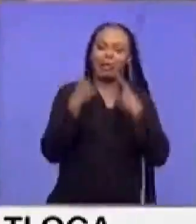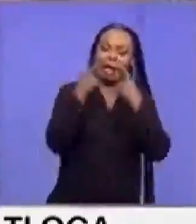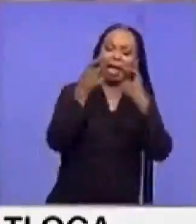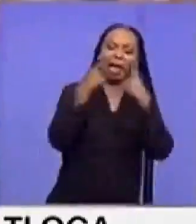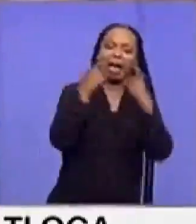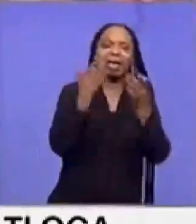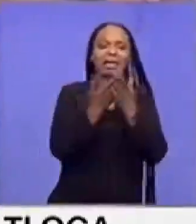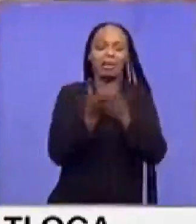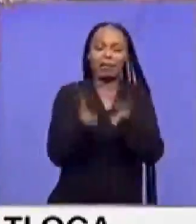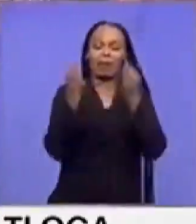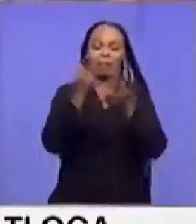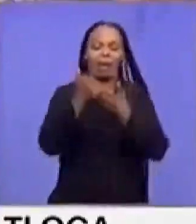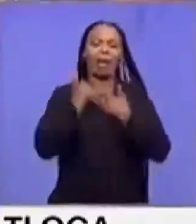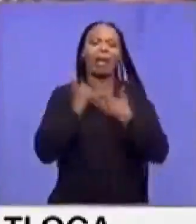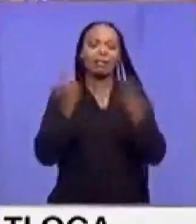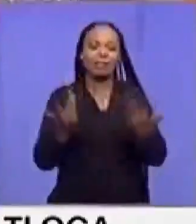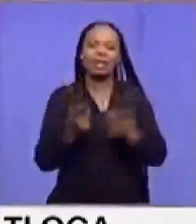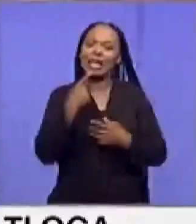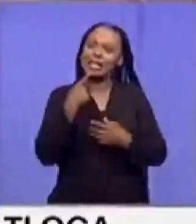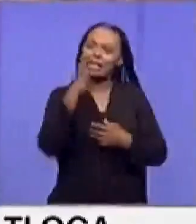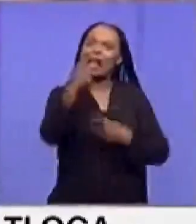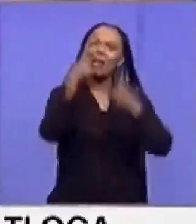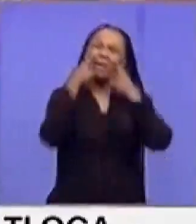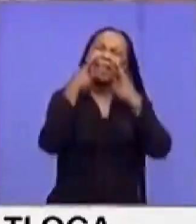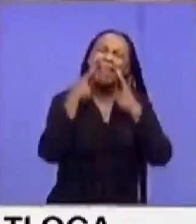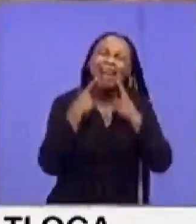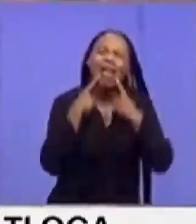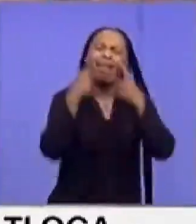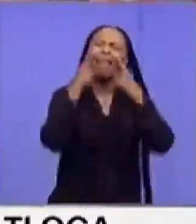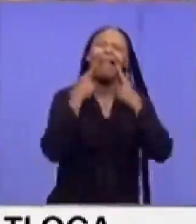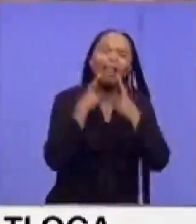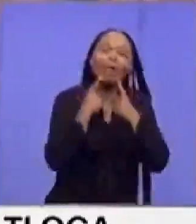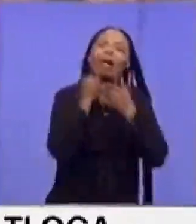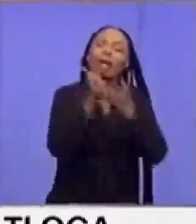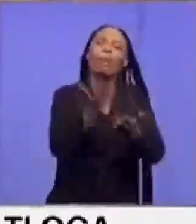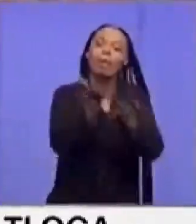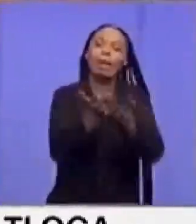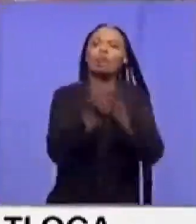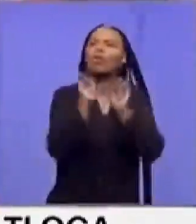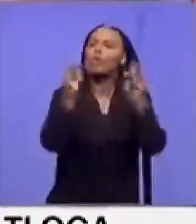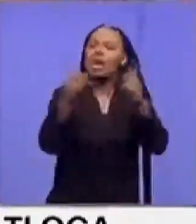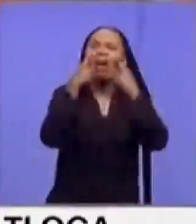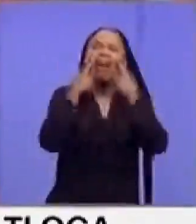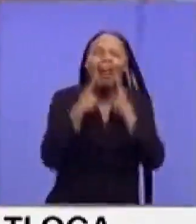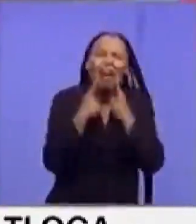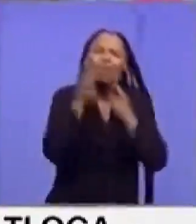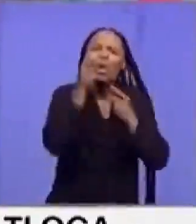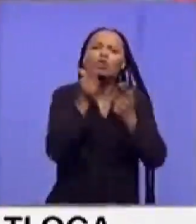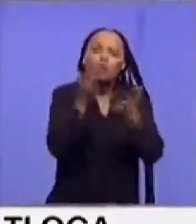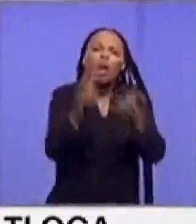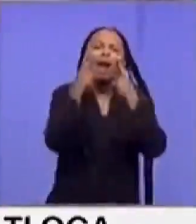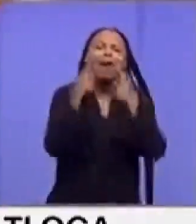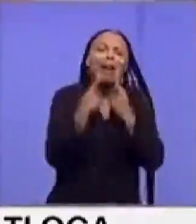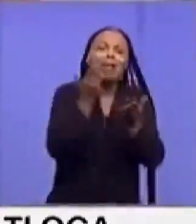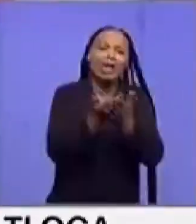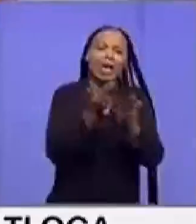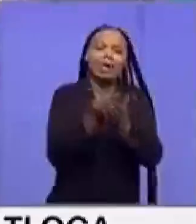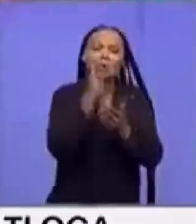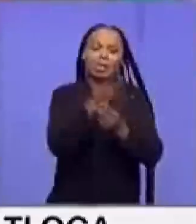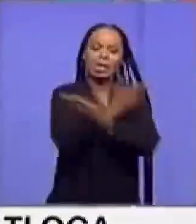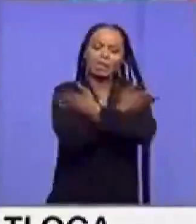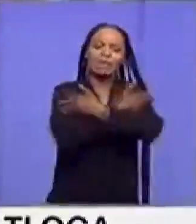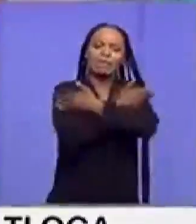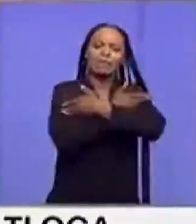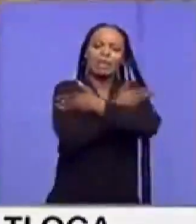hwetša thuso ke re bana ba ga bona ba lle ba gona go hwetša thuso it's okay to cry le go ka lebelela le tse dingwe tša dikhipa tse re